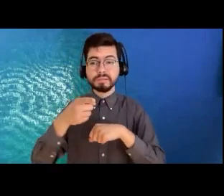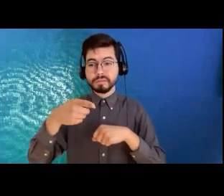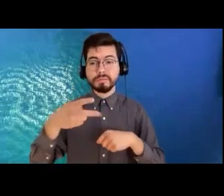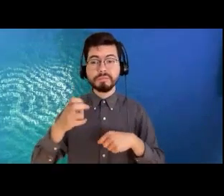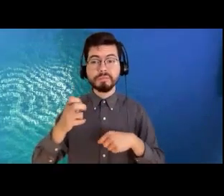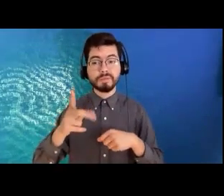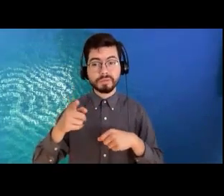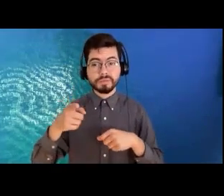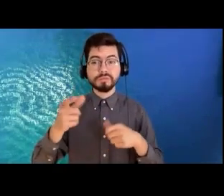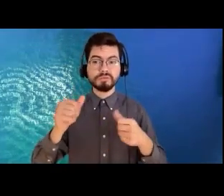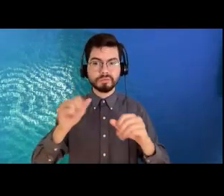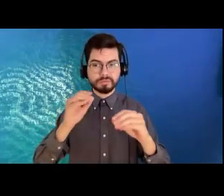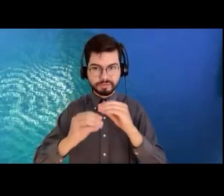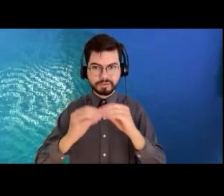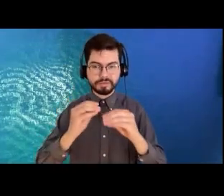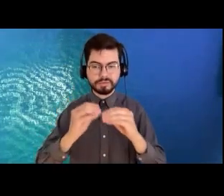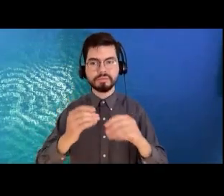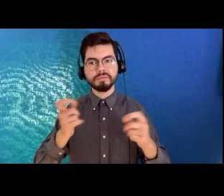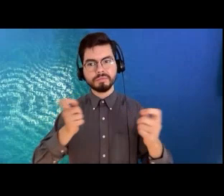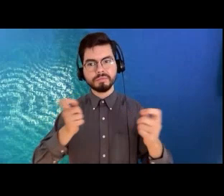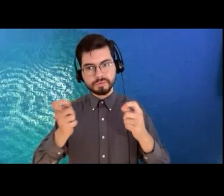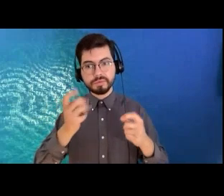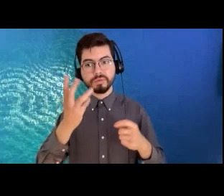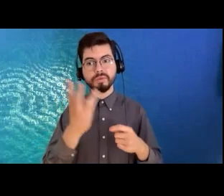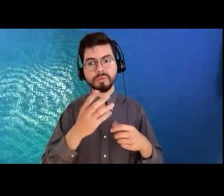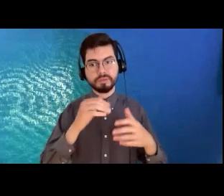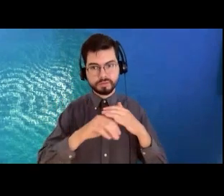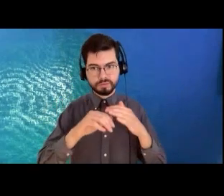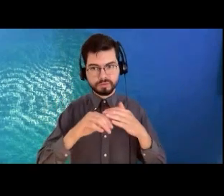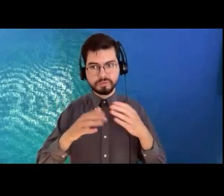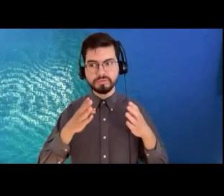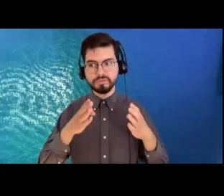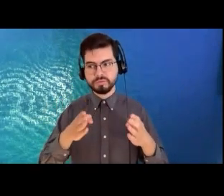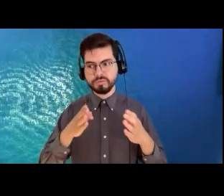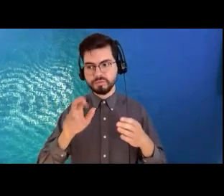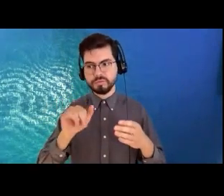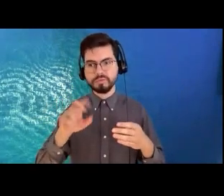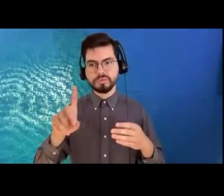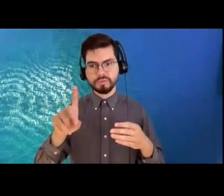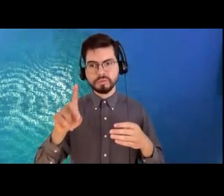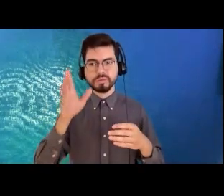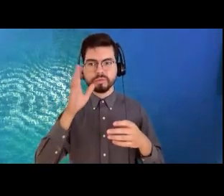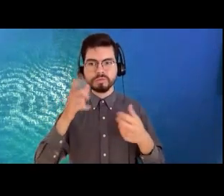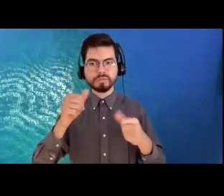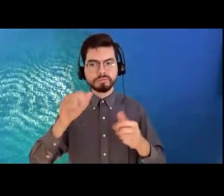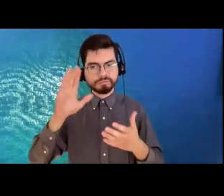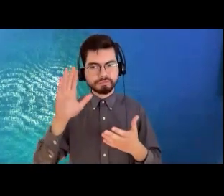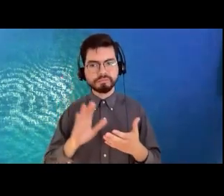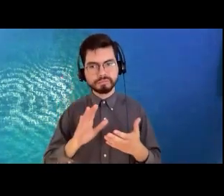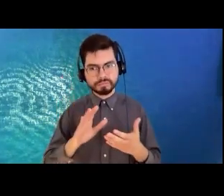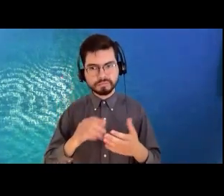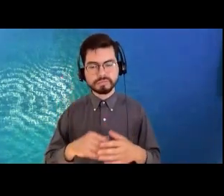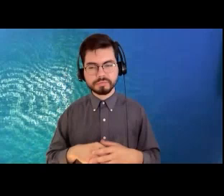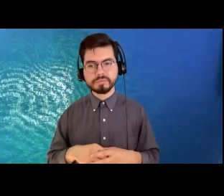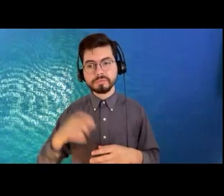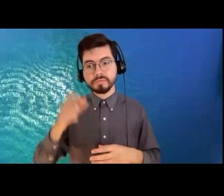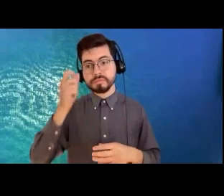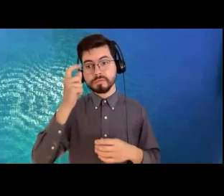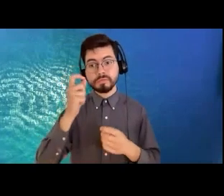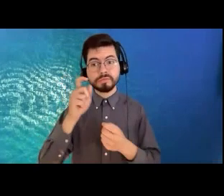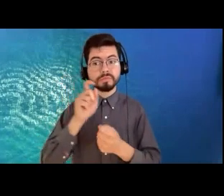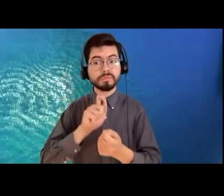to fix that and manage that. West Entrance Road, we will be working to try and minimize that, but specifically the ability to